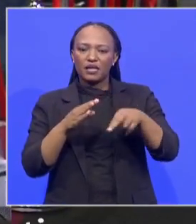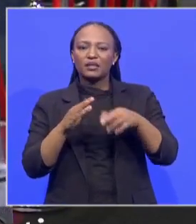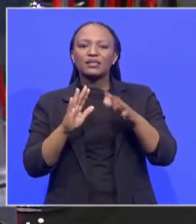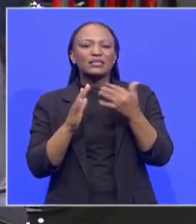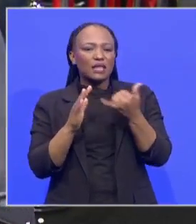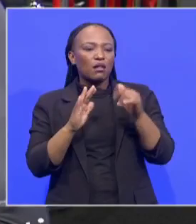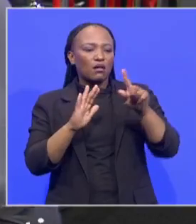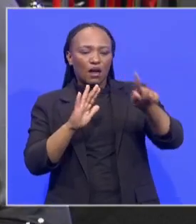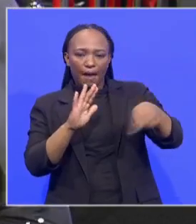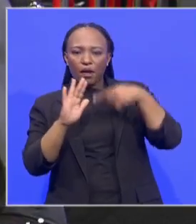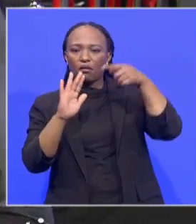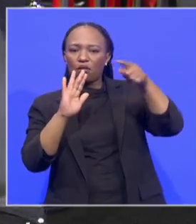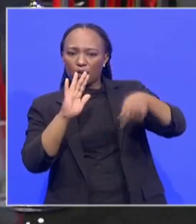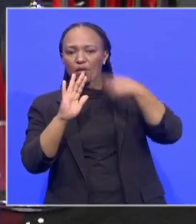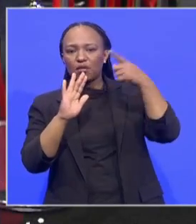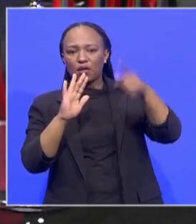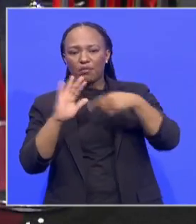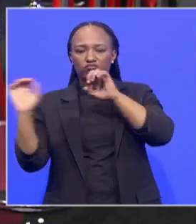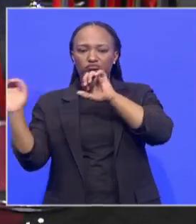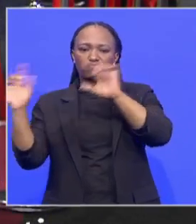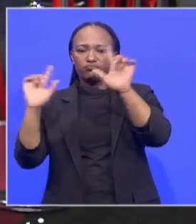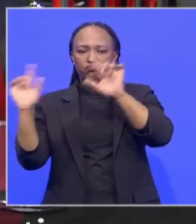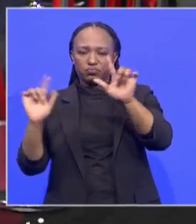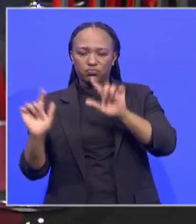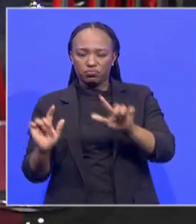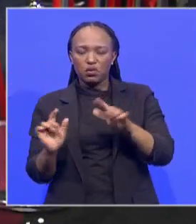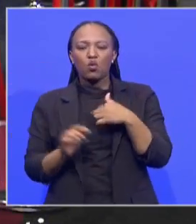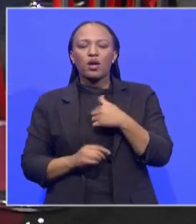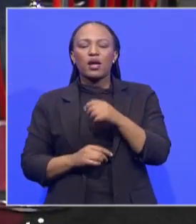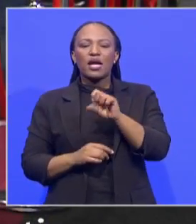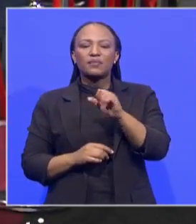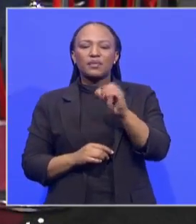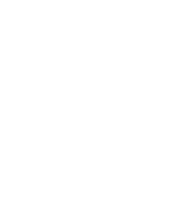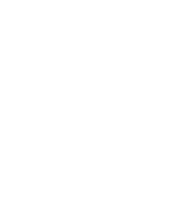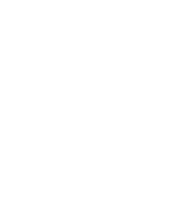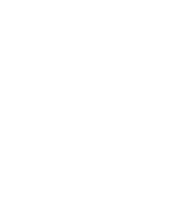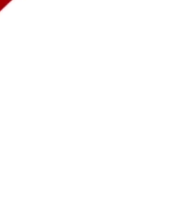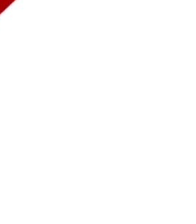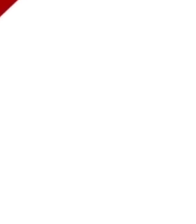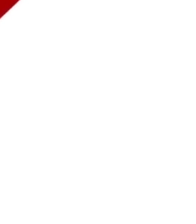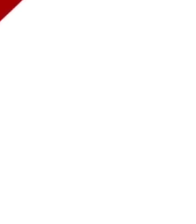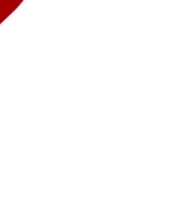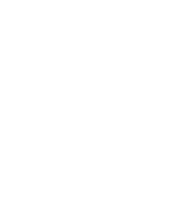in. But of course, as SABC News, we are here and we'll be keeping you informed.